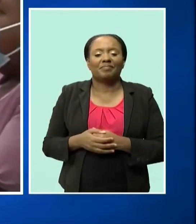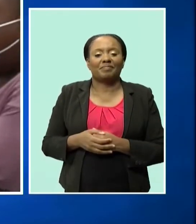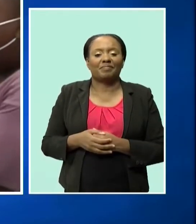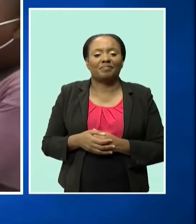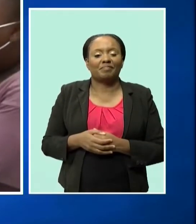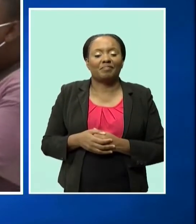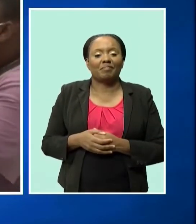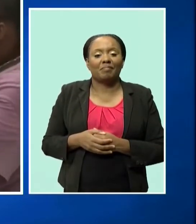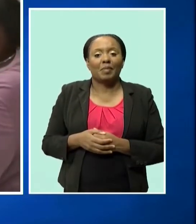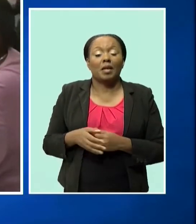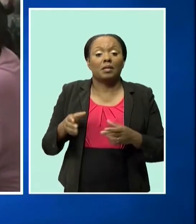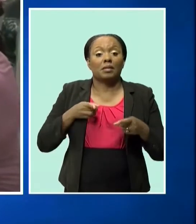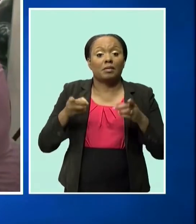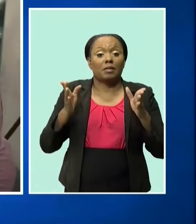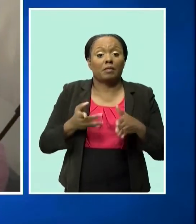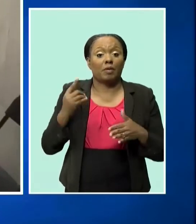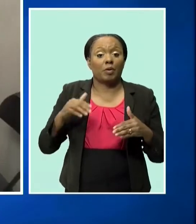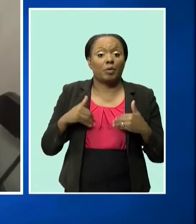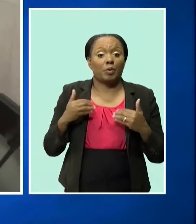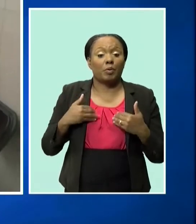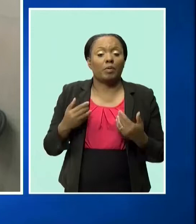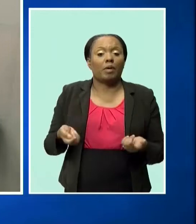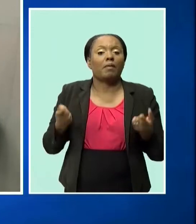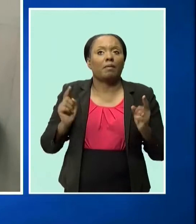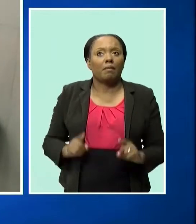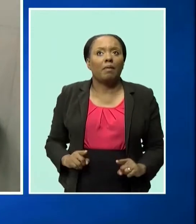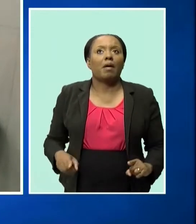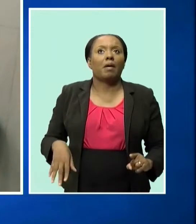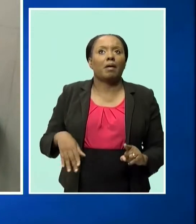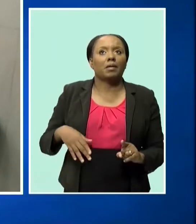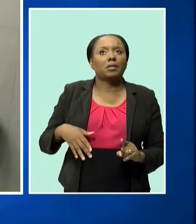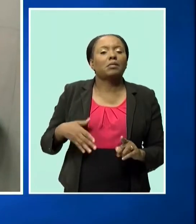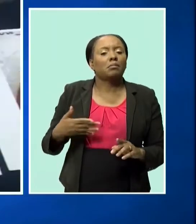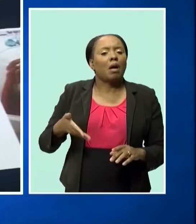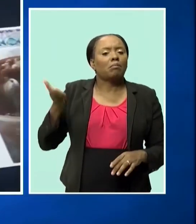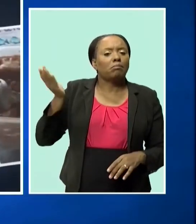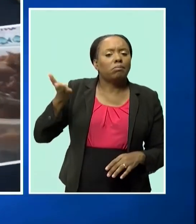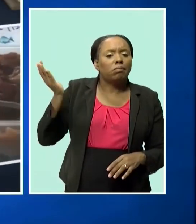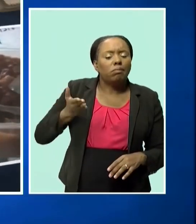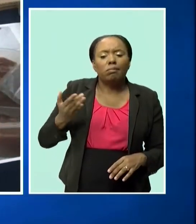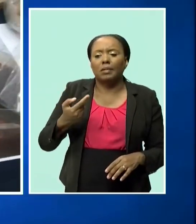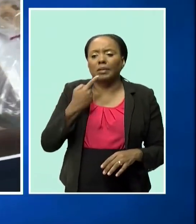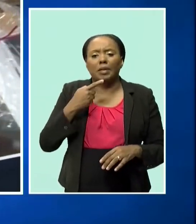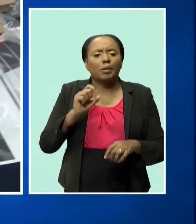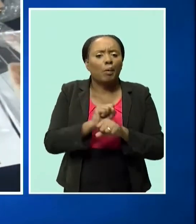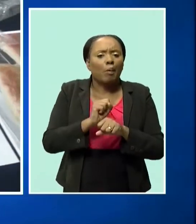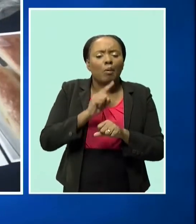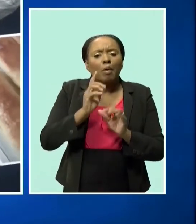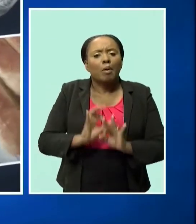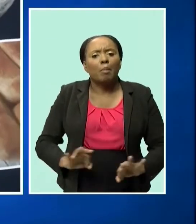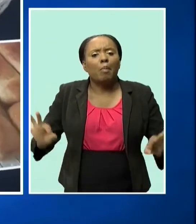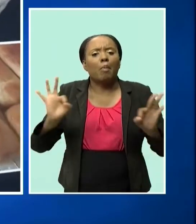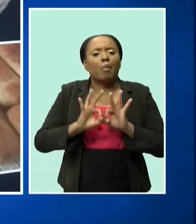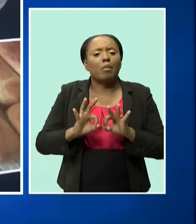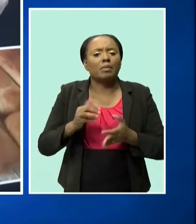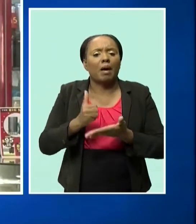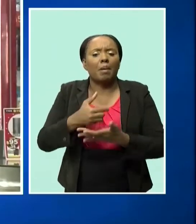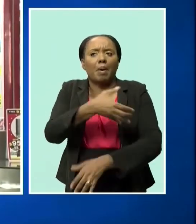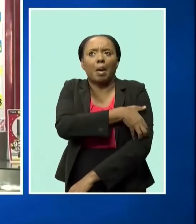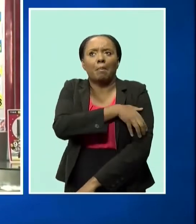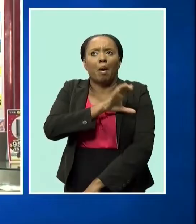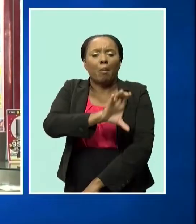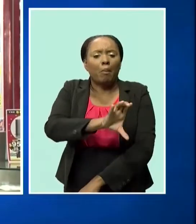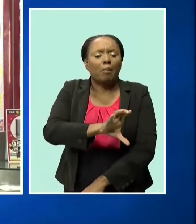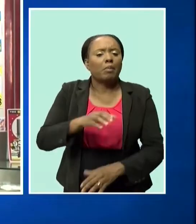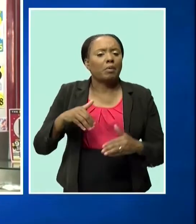off the event, Director of Youth Affairs, Cleviston Hunt, underscored the importance of the work being done by the ministry to empower the island's youth.